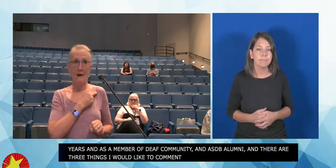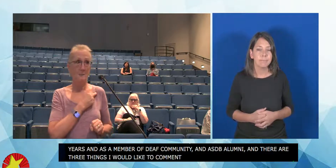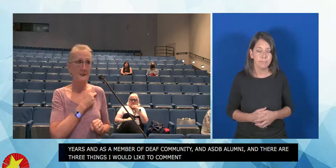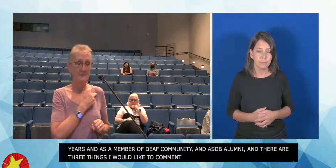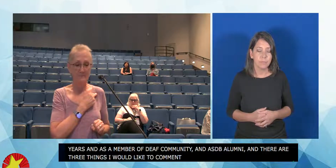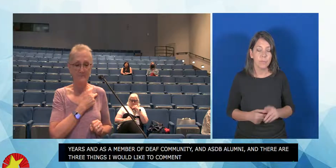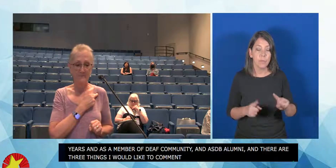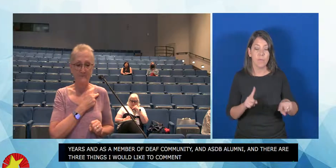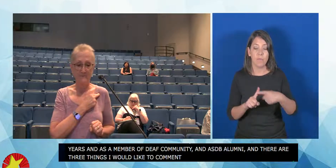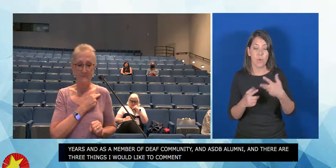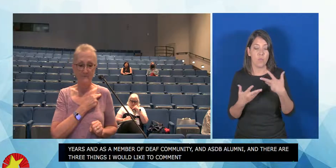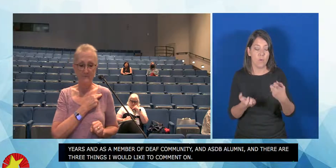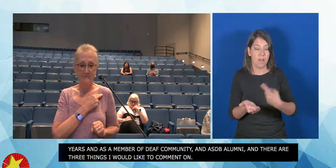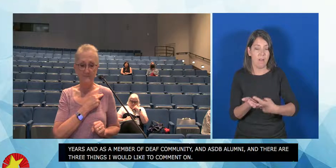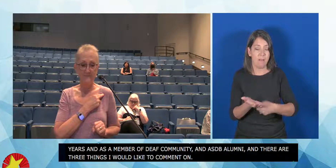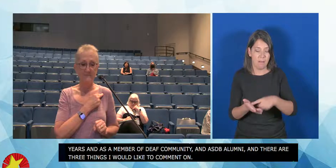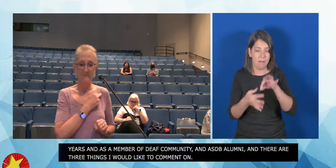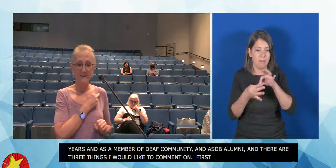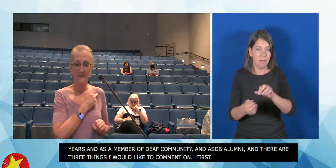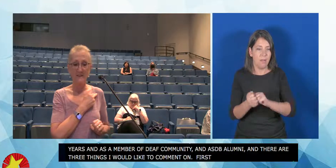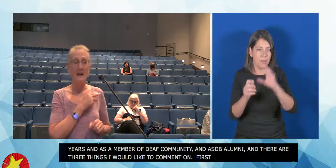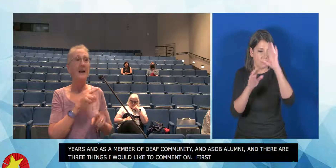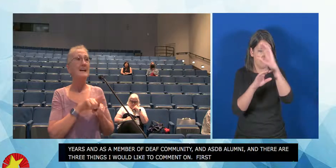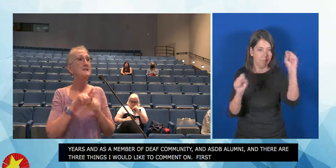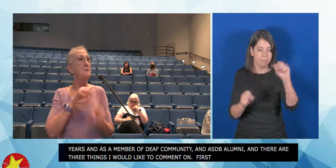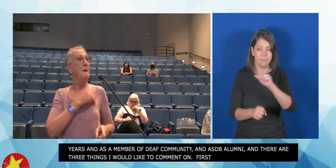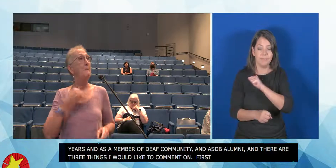First, regarding Superintendent Reichman.